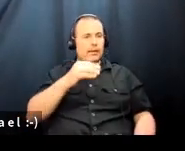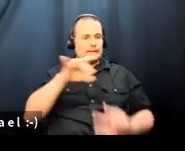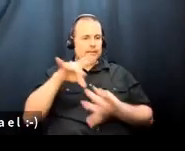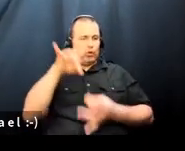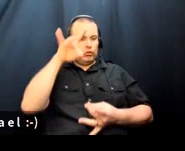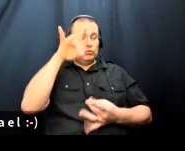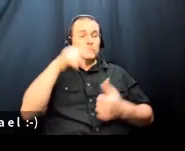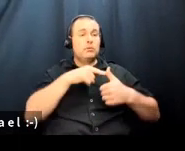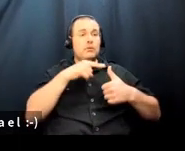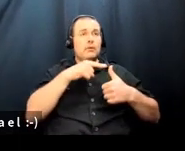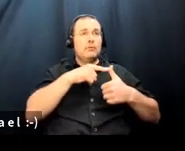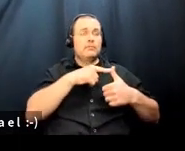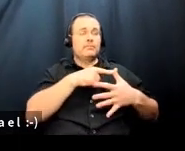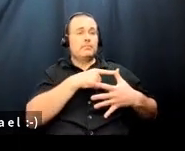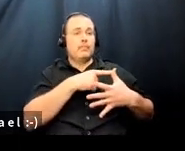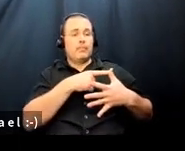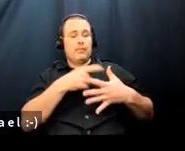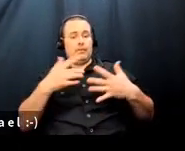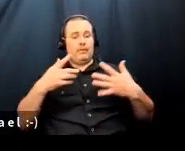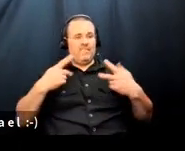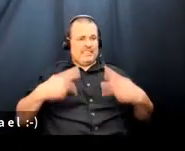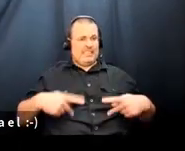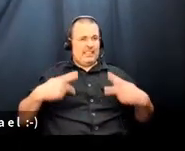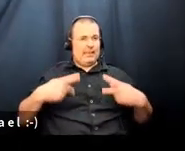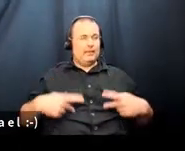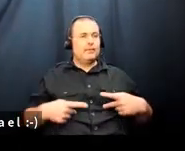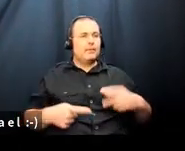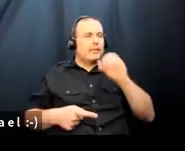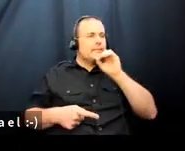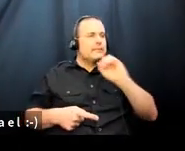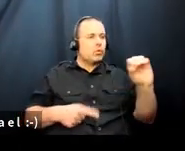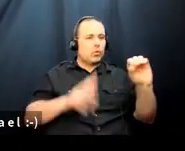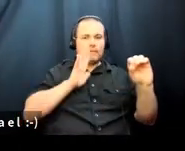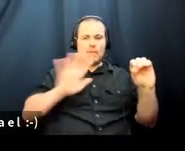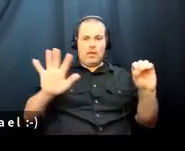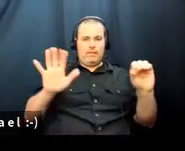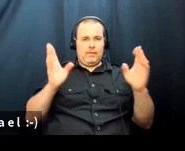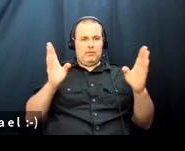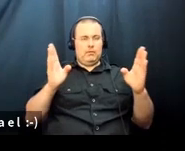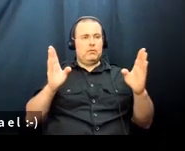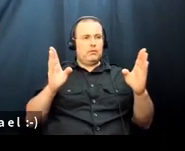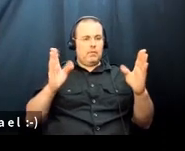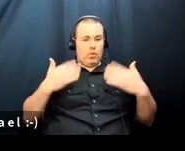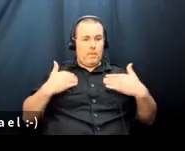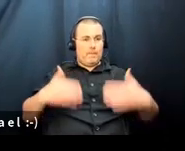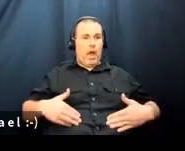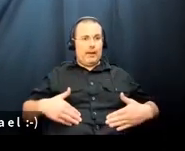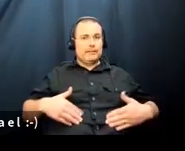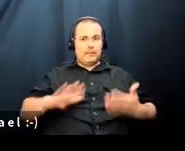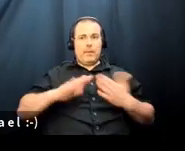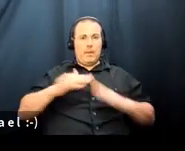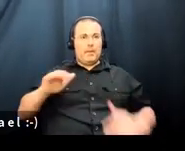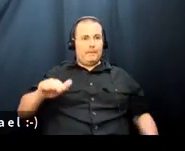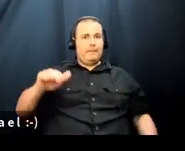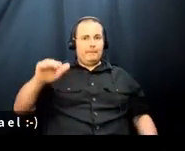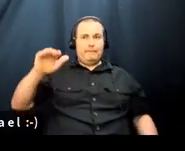Physically, in that 0 to 5 time span, their bodies are getting physically bigger. They have